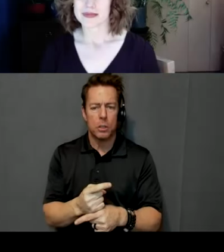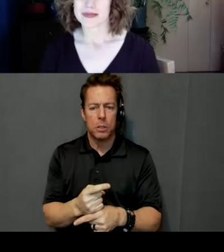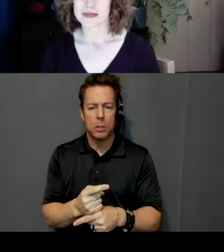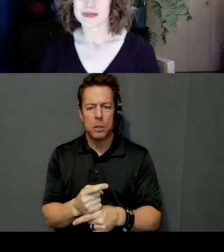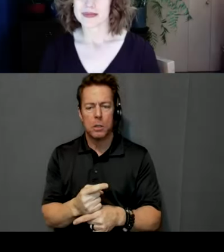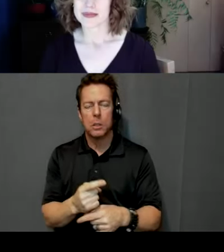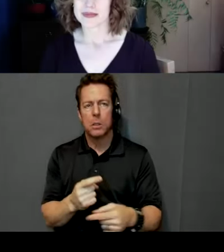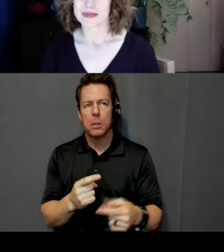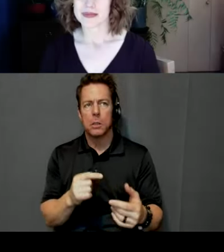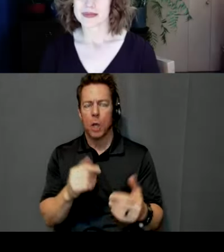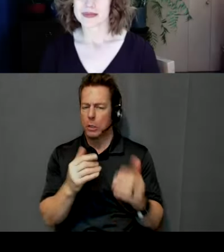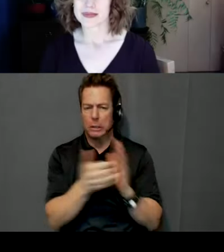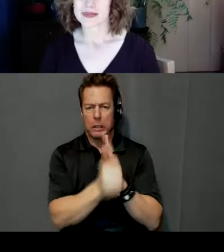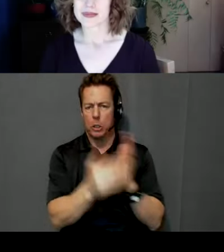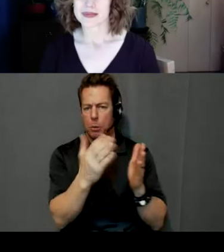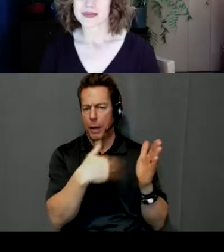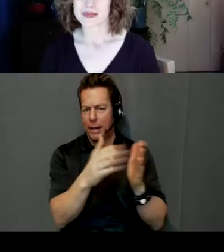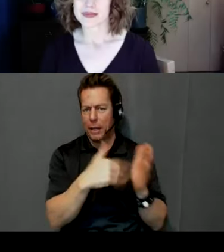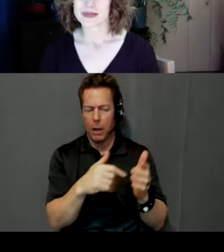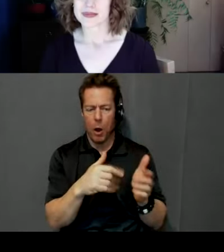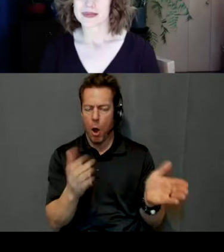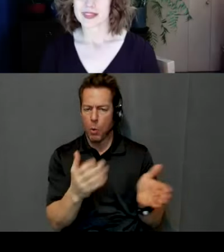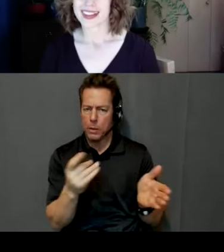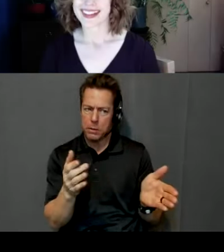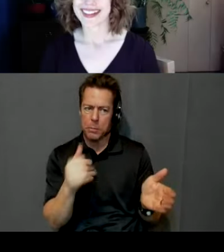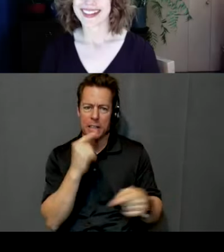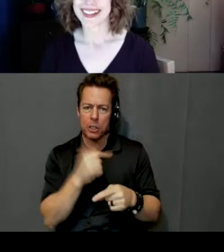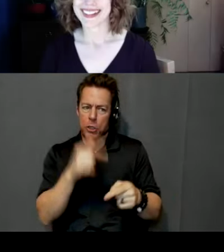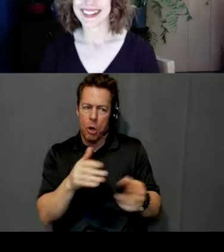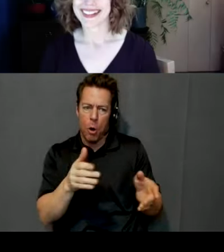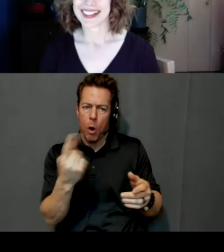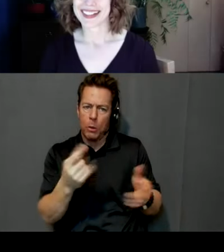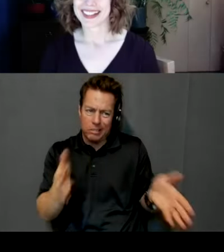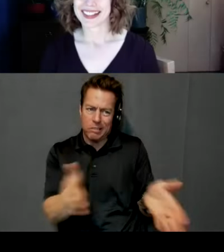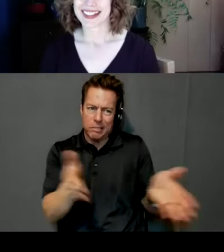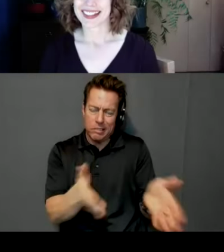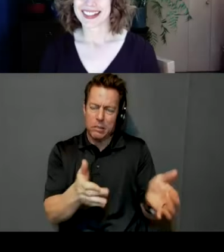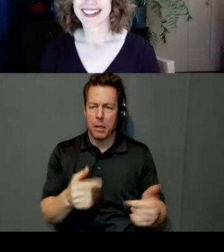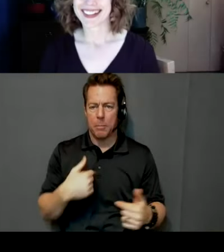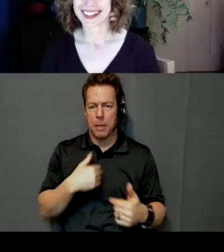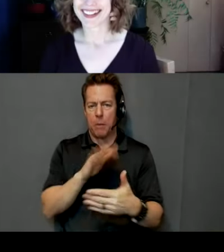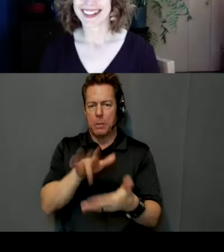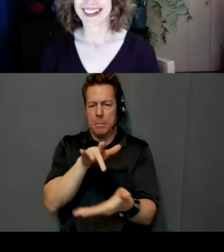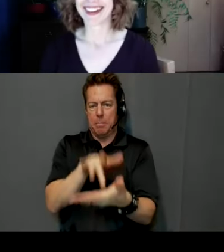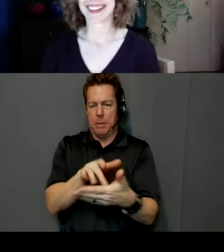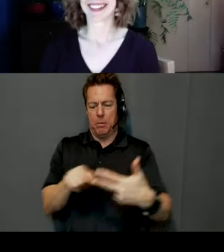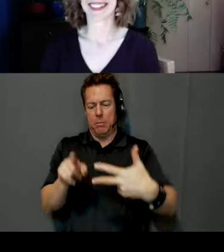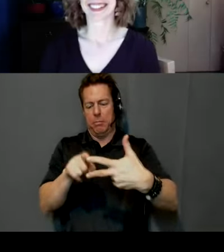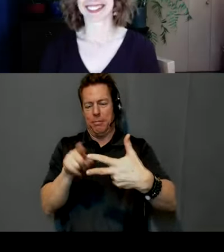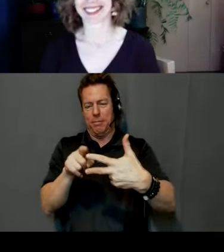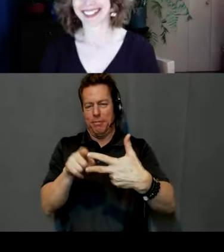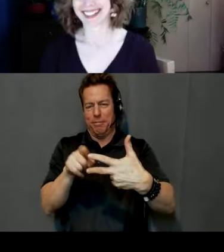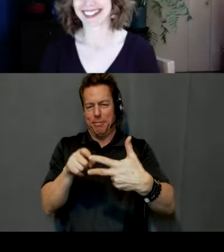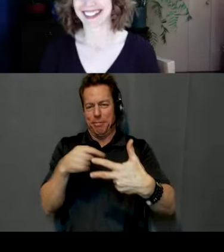painting, and they were always getting cheered on for it. And you know, me being the middle child, I